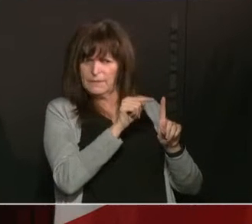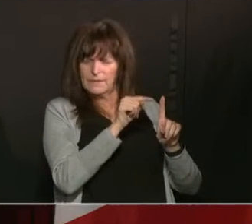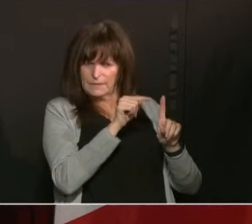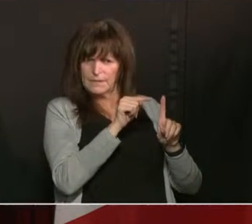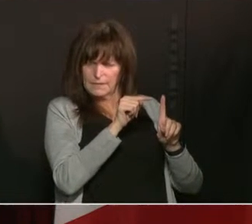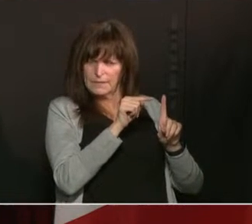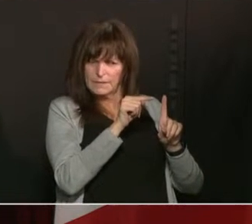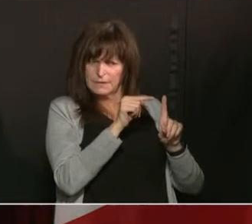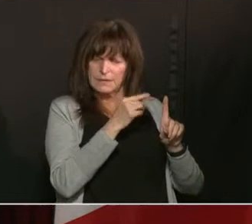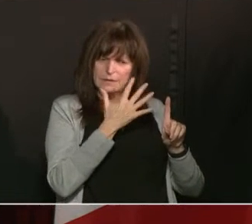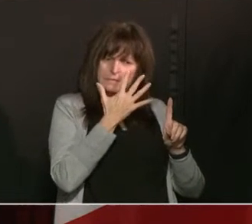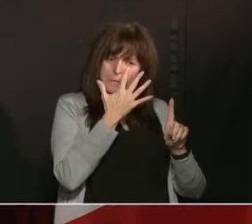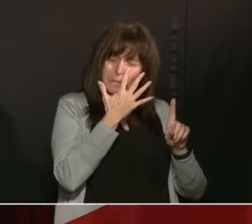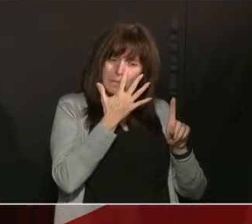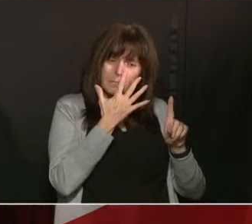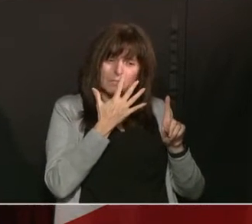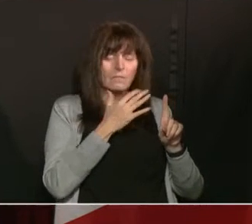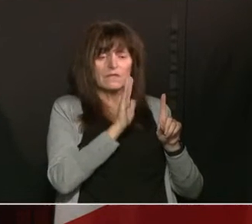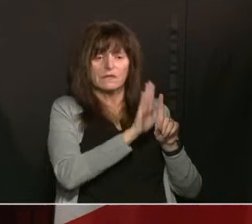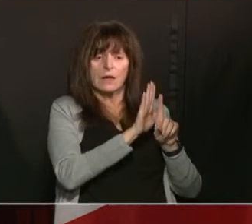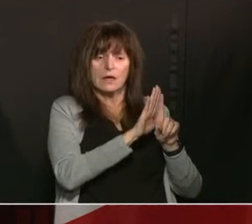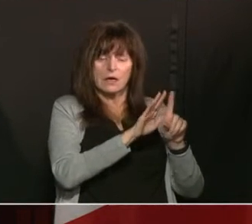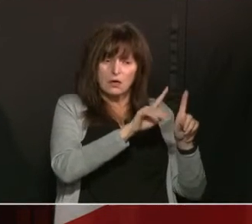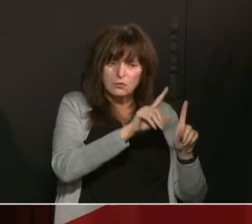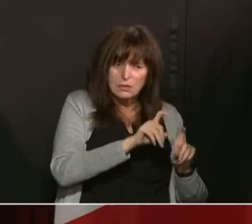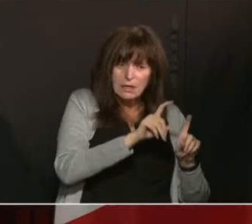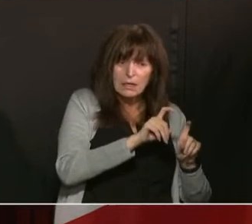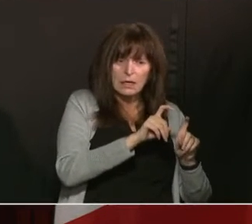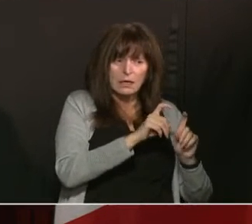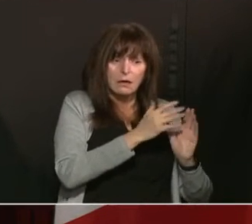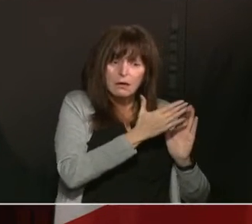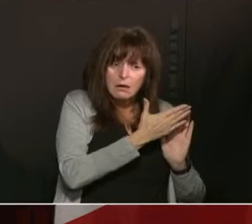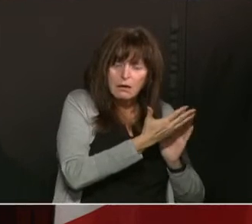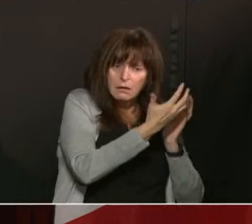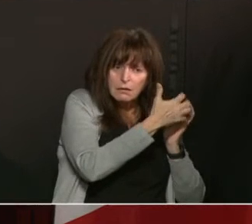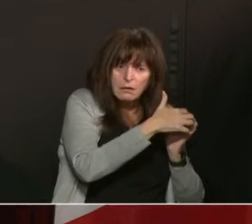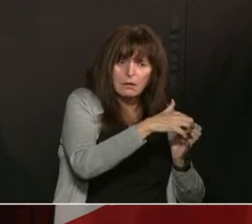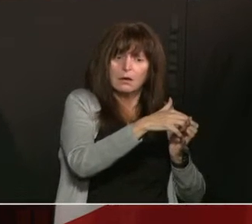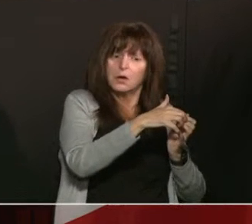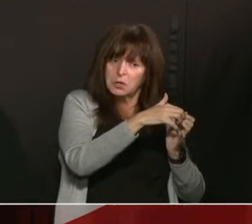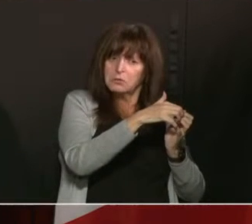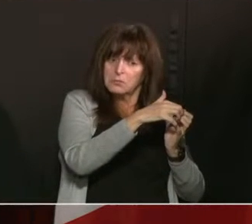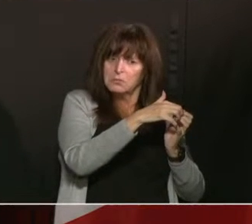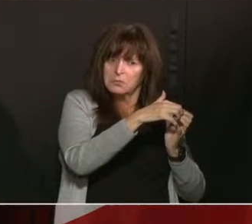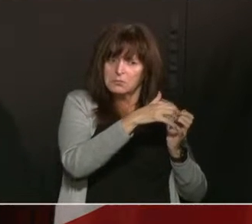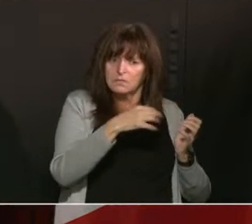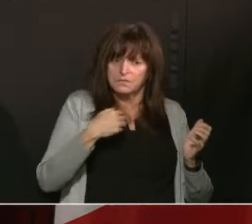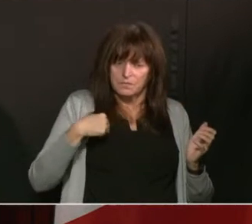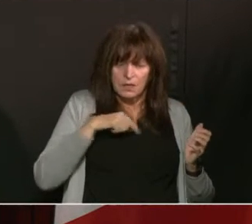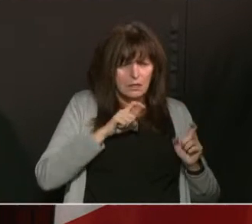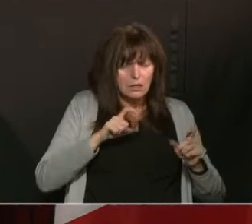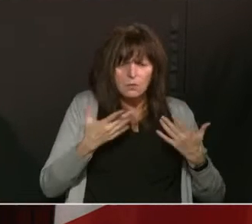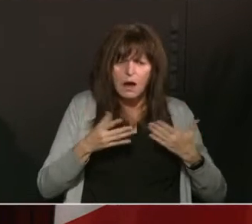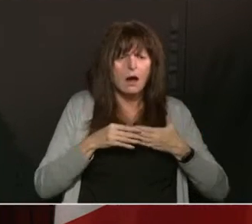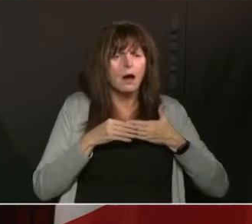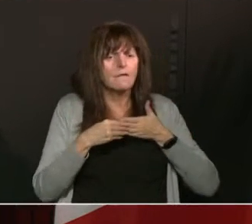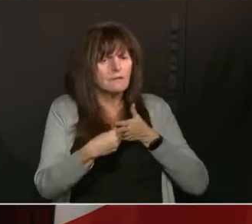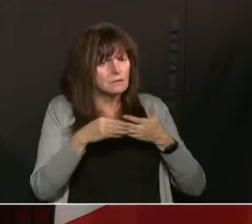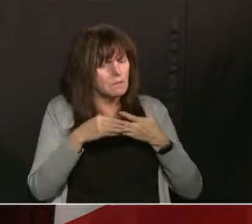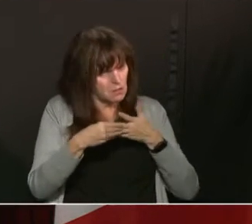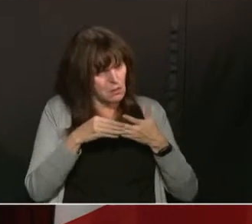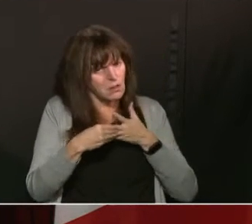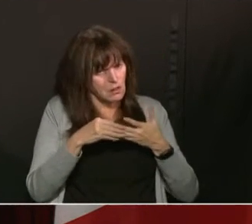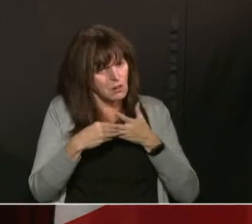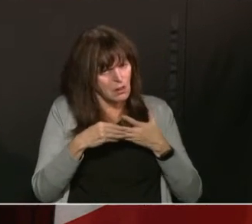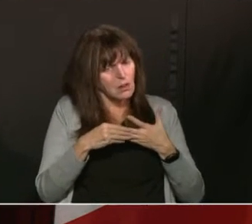The testing strategy will have to be flexible and adaptive. We've heard loud and clear that Ottawa